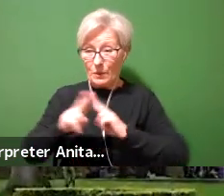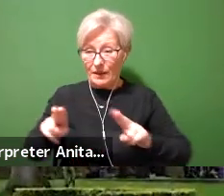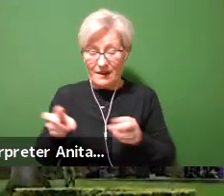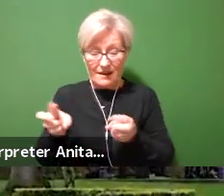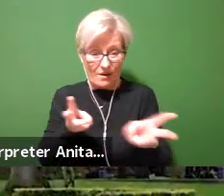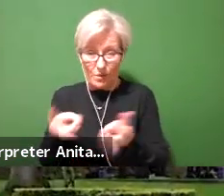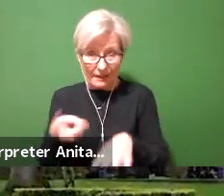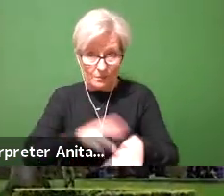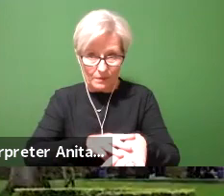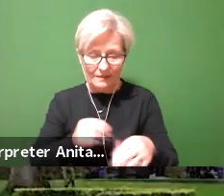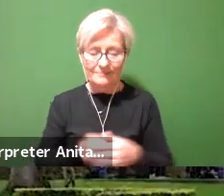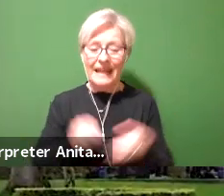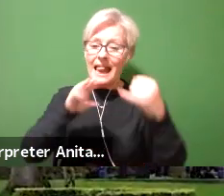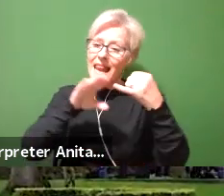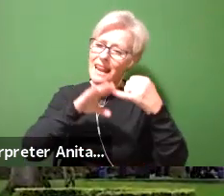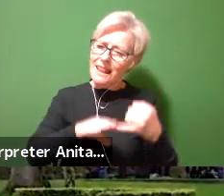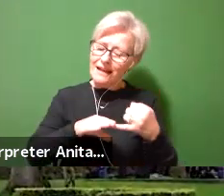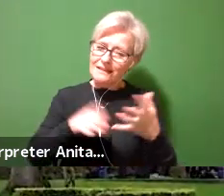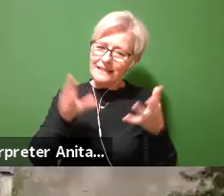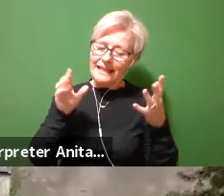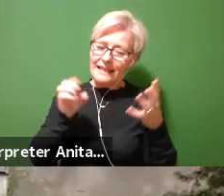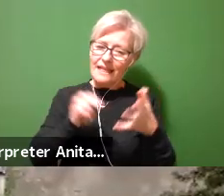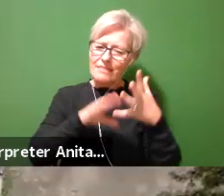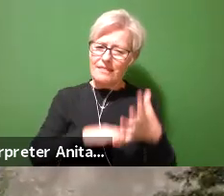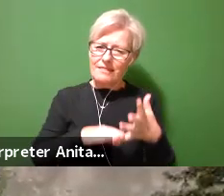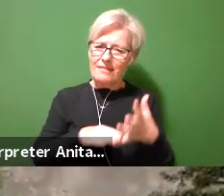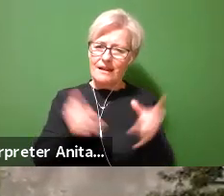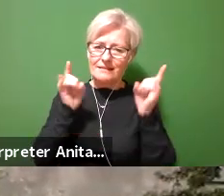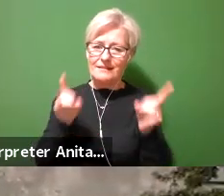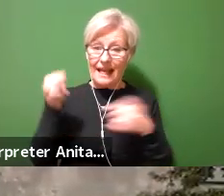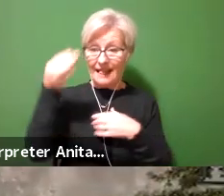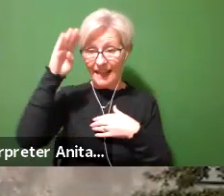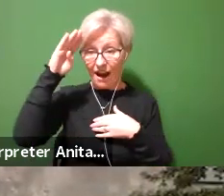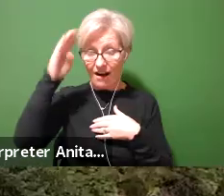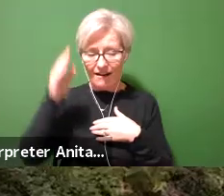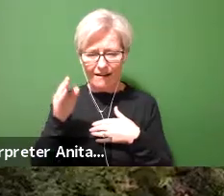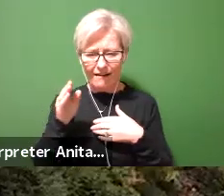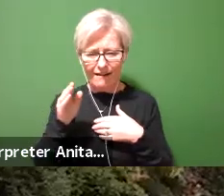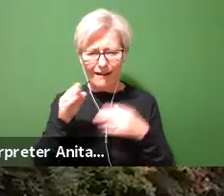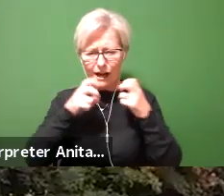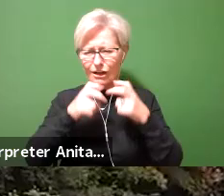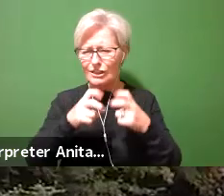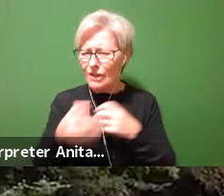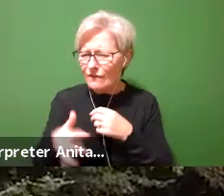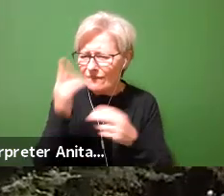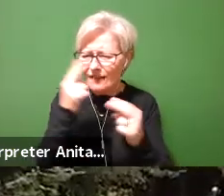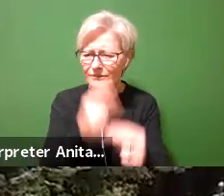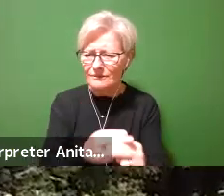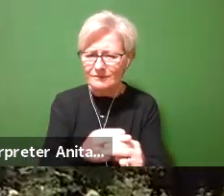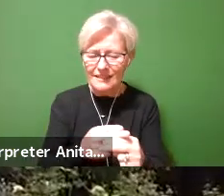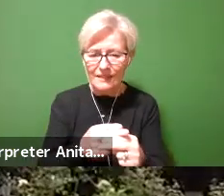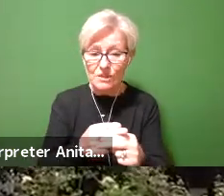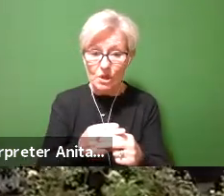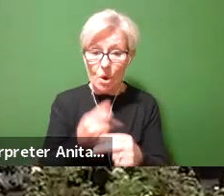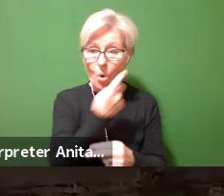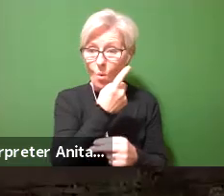Healthy Ireland survey tells us that 1 in 3 females are doing the 150 minutes of moderate intensity exercise recommended over the